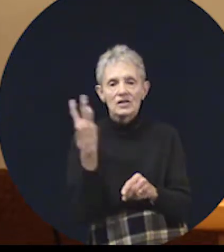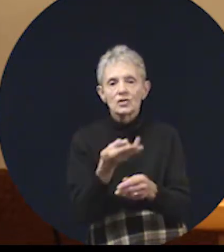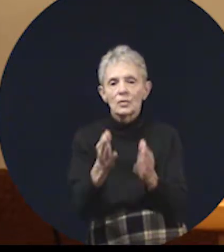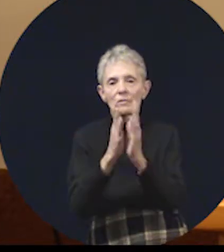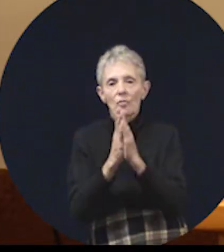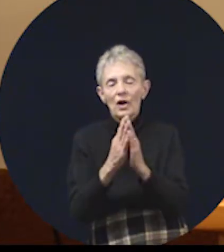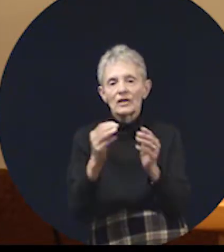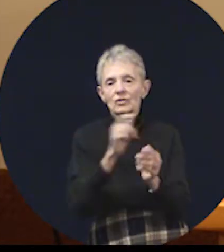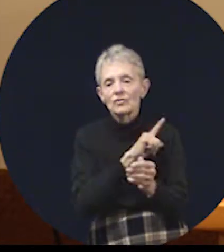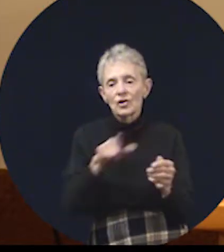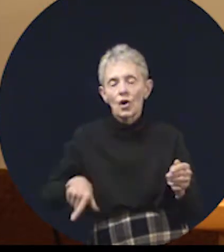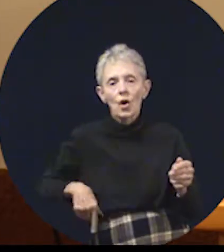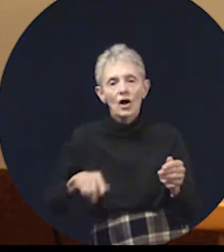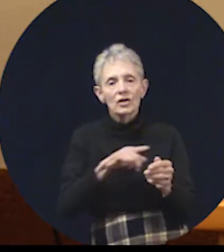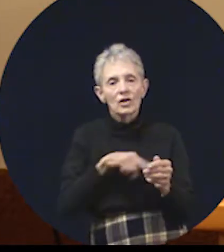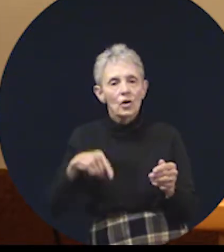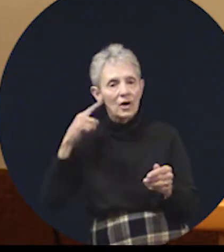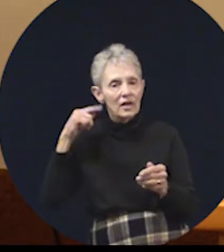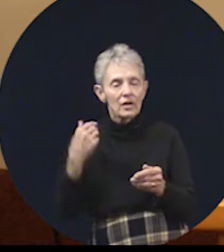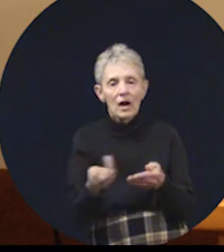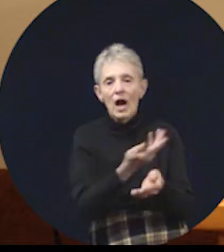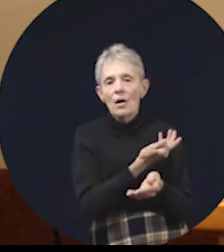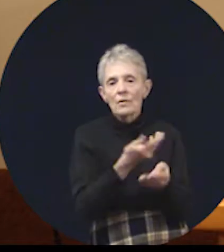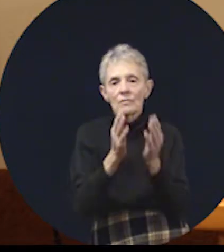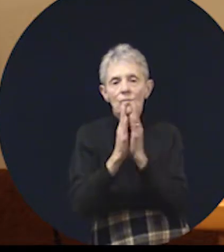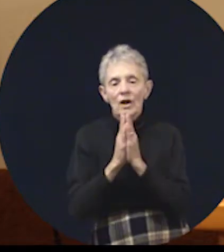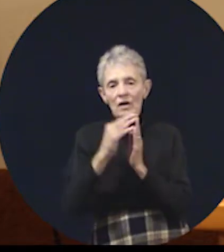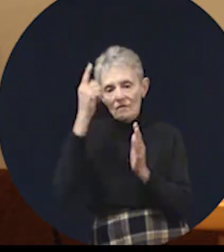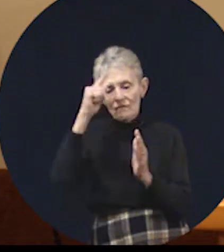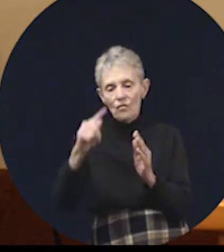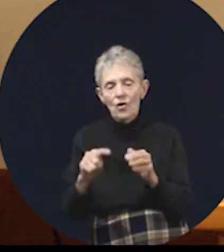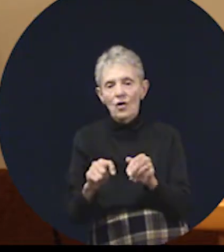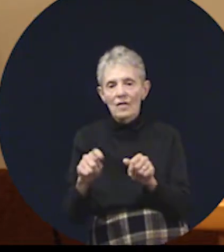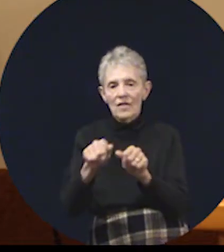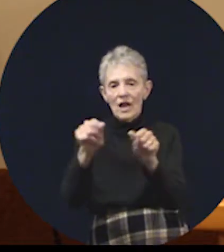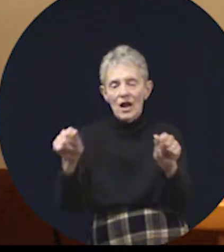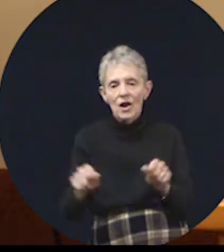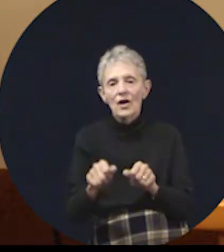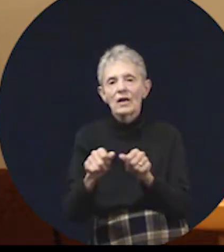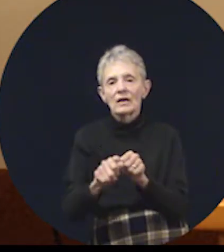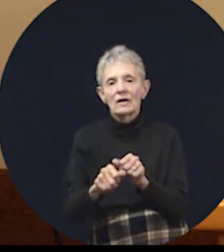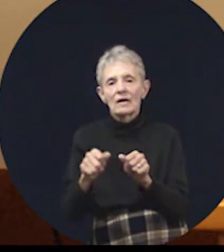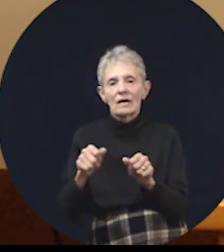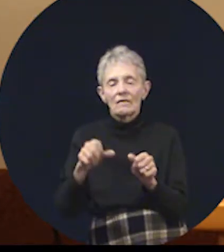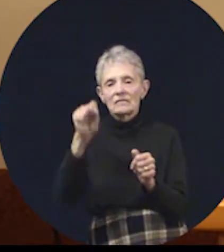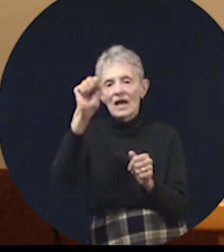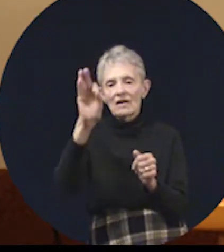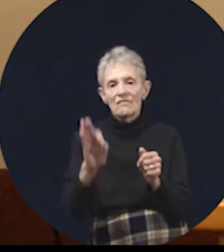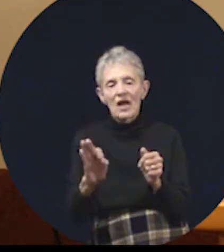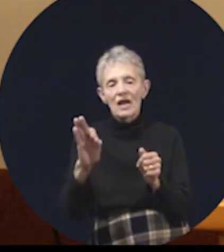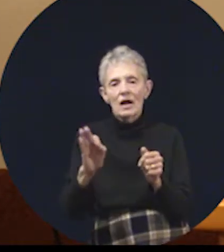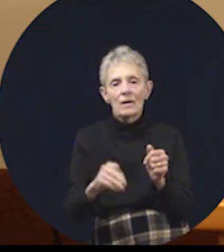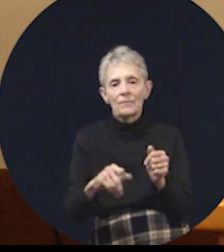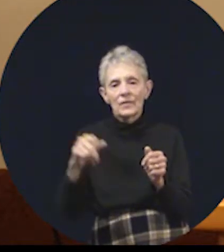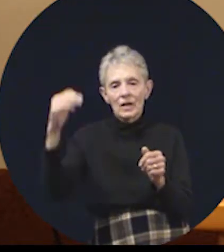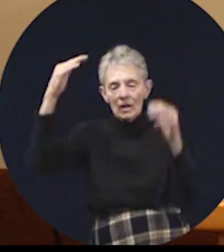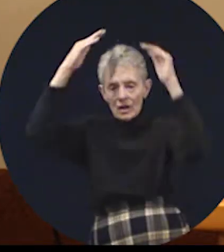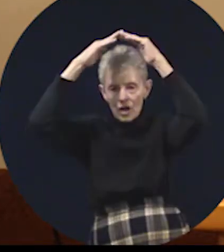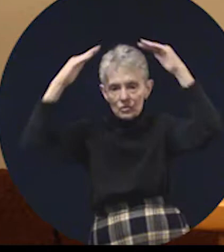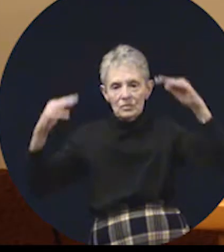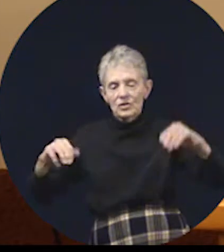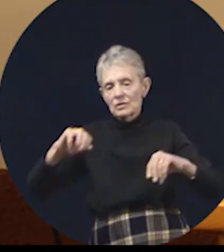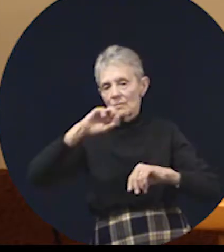Lord. Lord, hear our prayer. For the Archdiocese of Santa Fe, Archbishop,